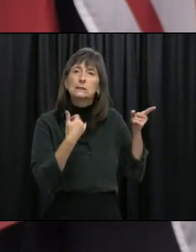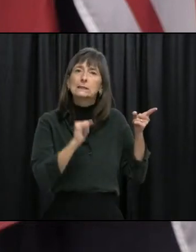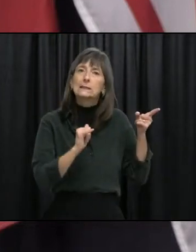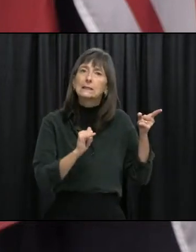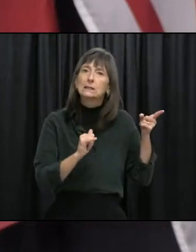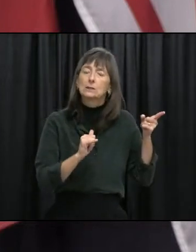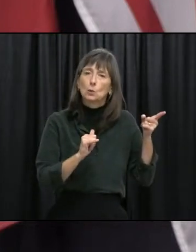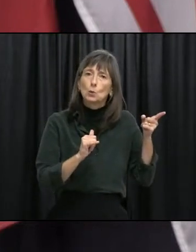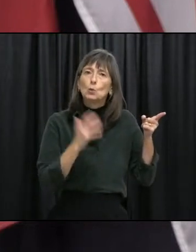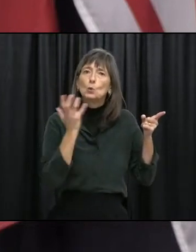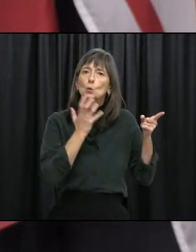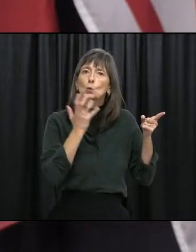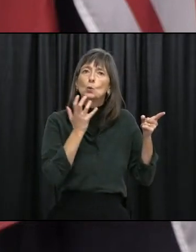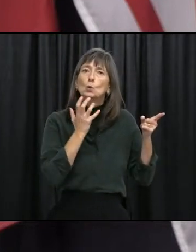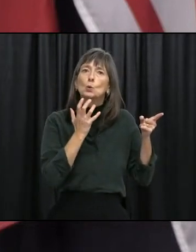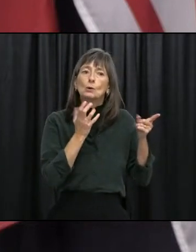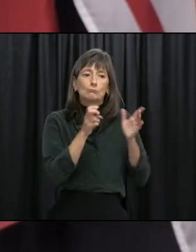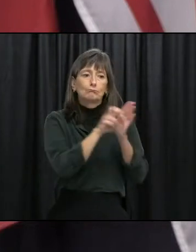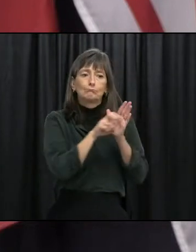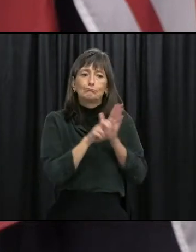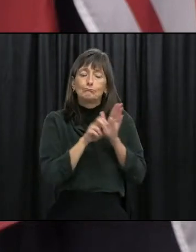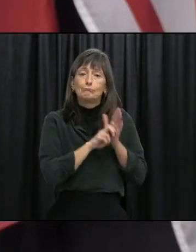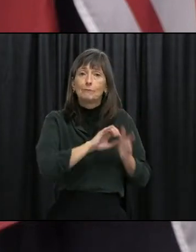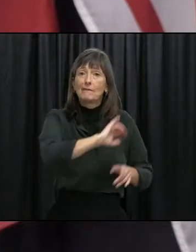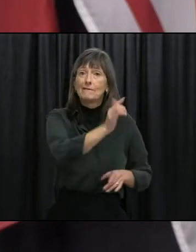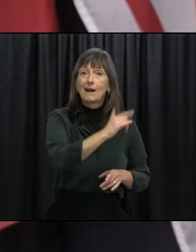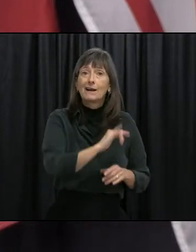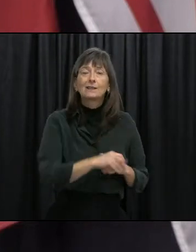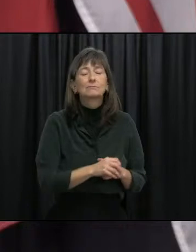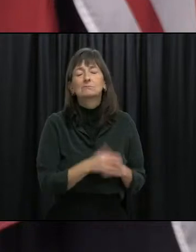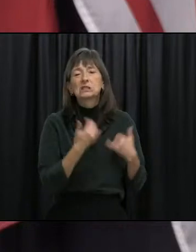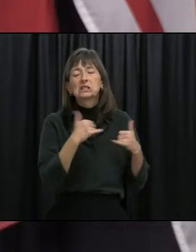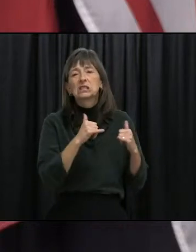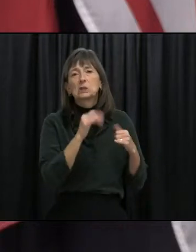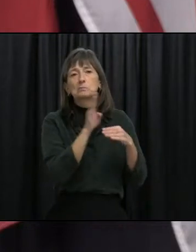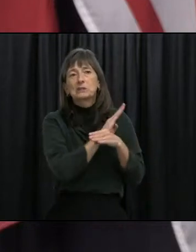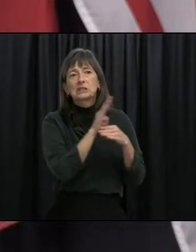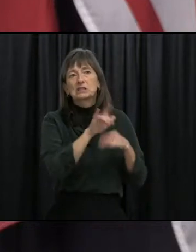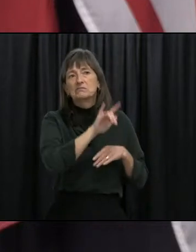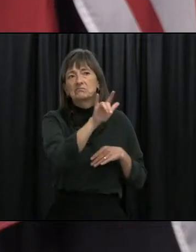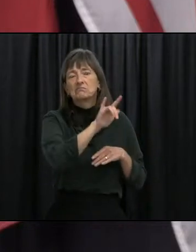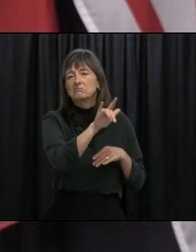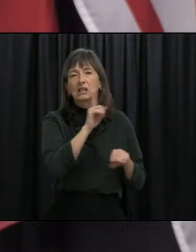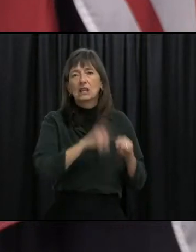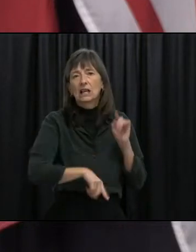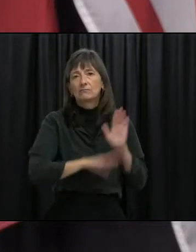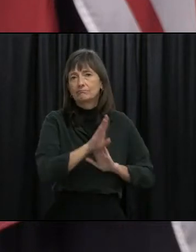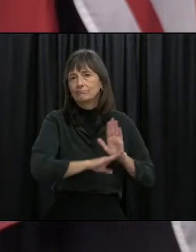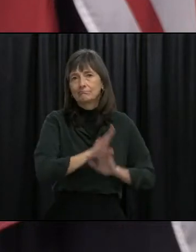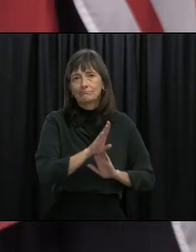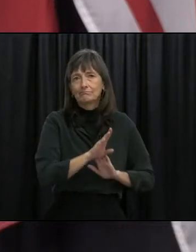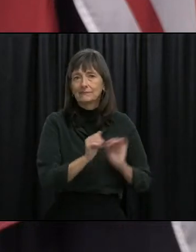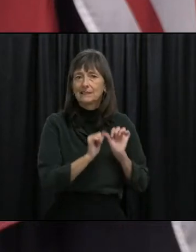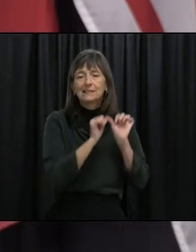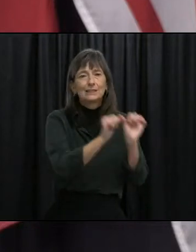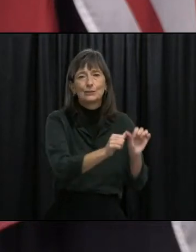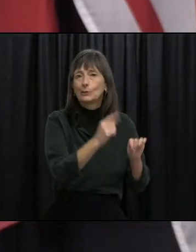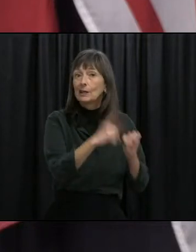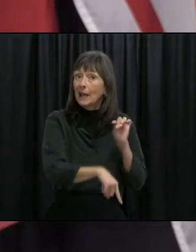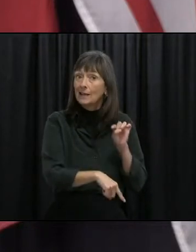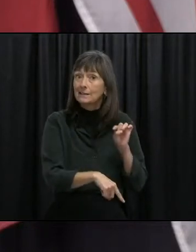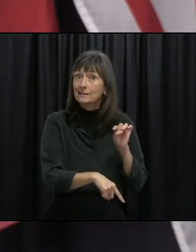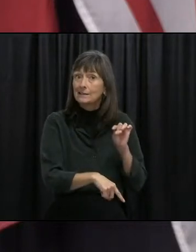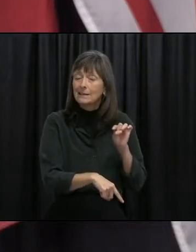load factors are really below those that the airlines can support. So I think there is a huge awareness in the